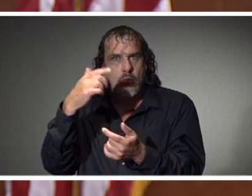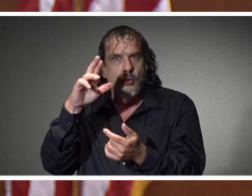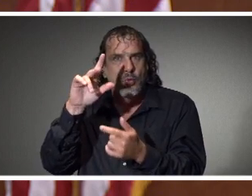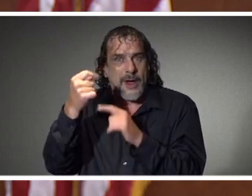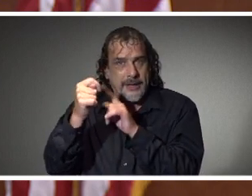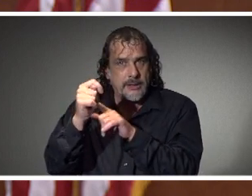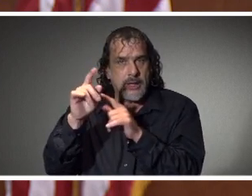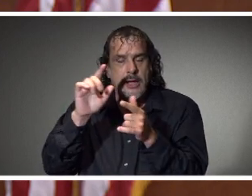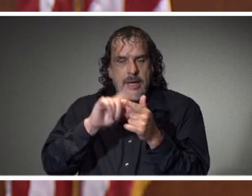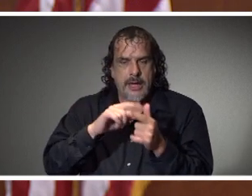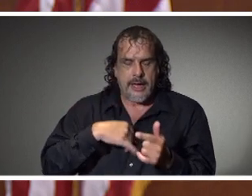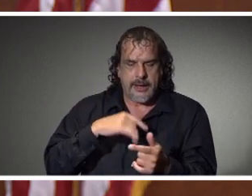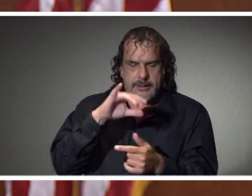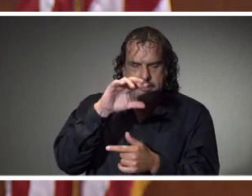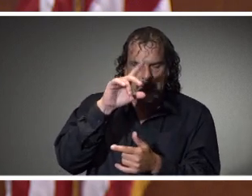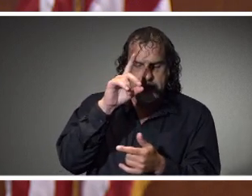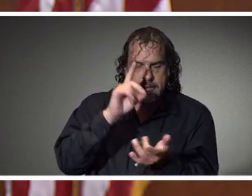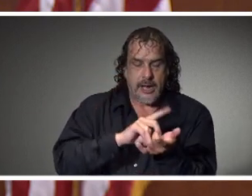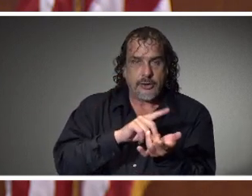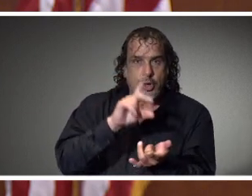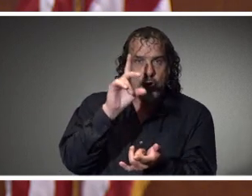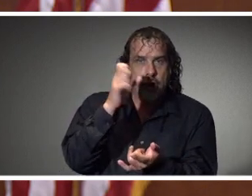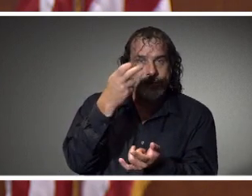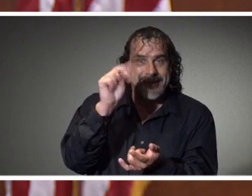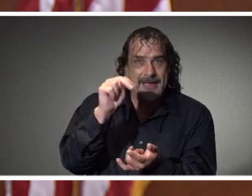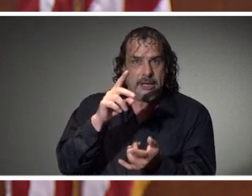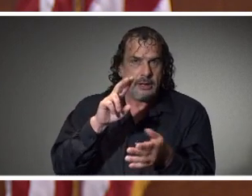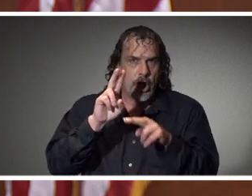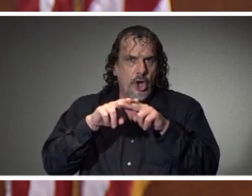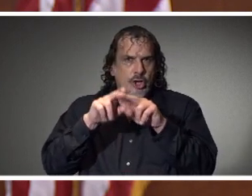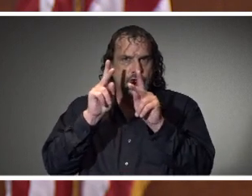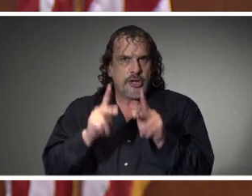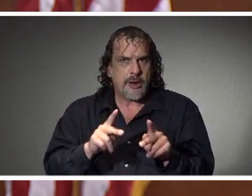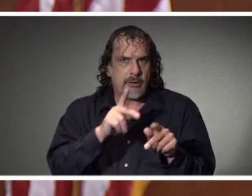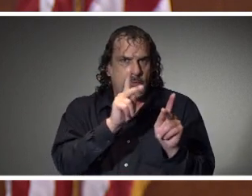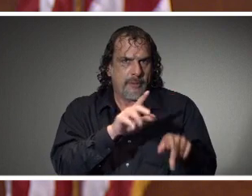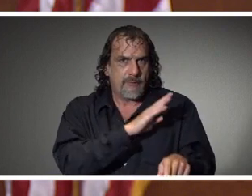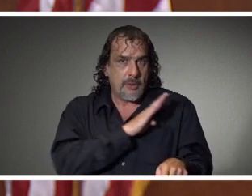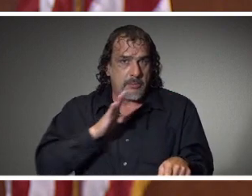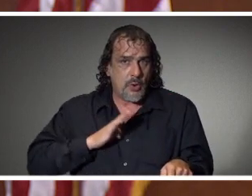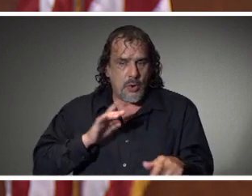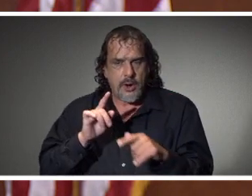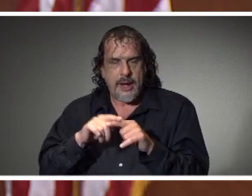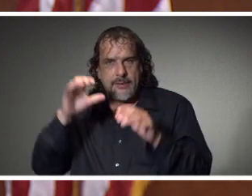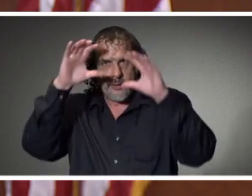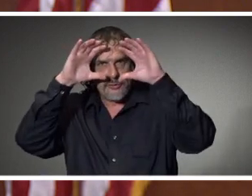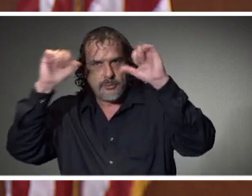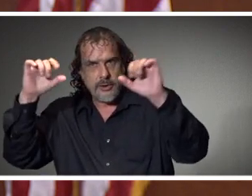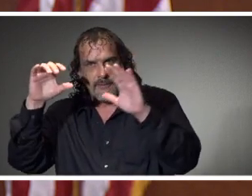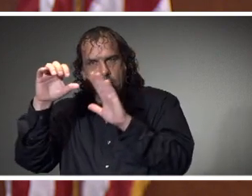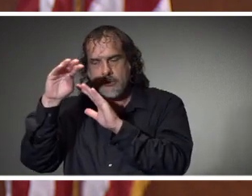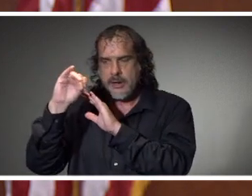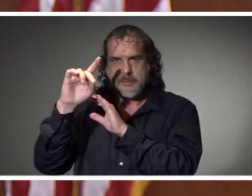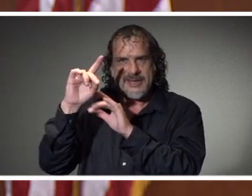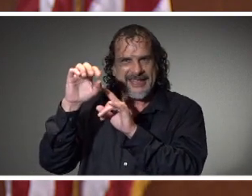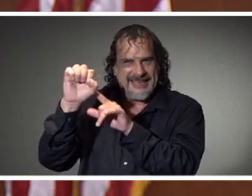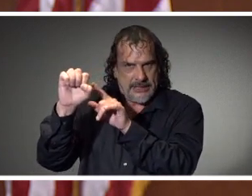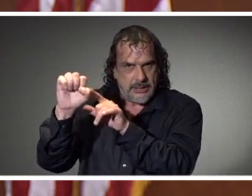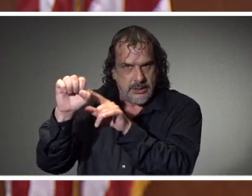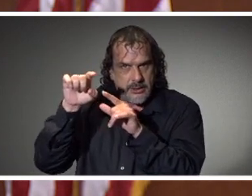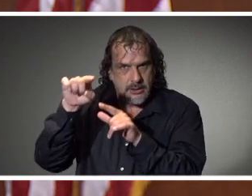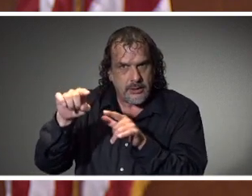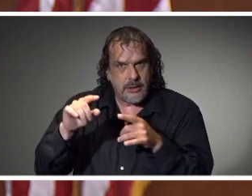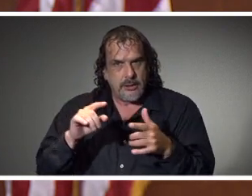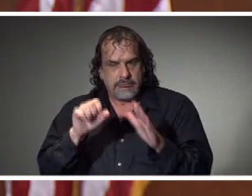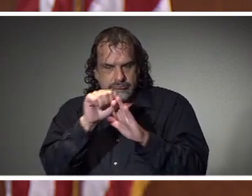chairman of the board and our state superintendent of the Mississippi Department of Education. We talked